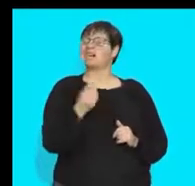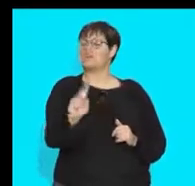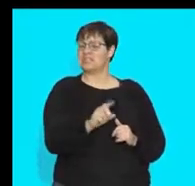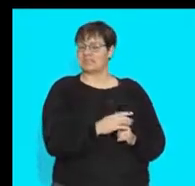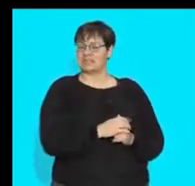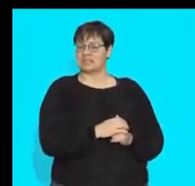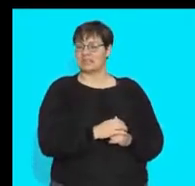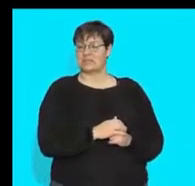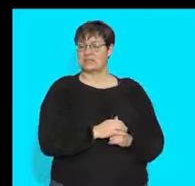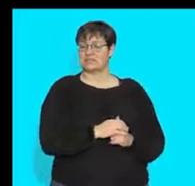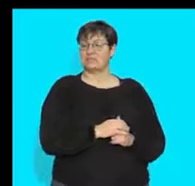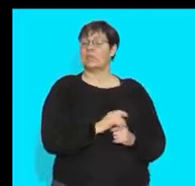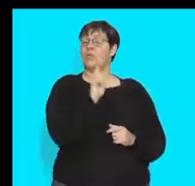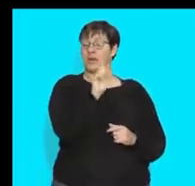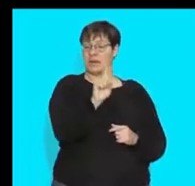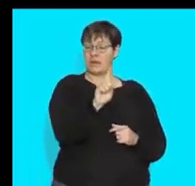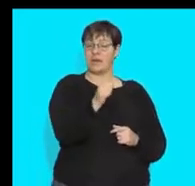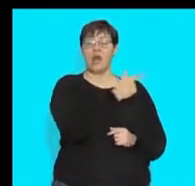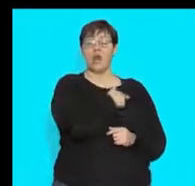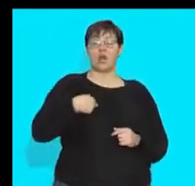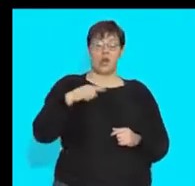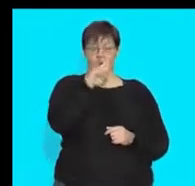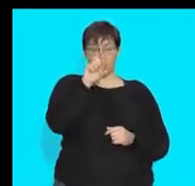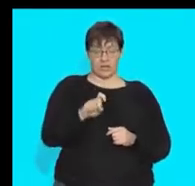so number 1 is a long question on